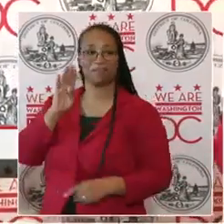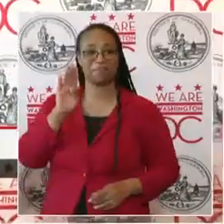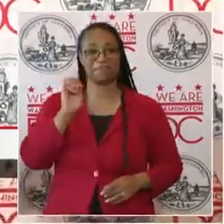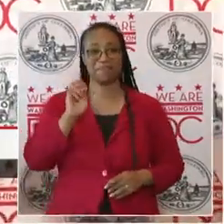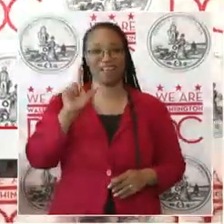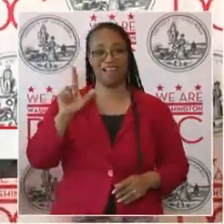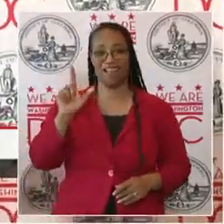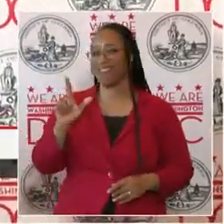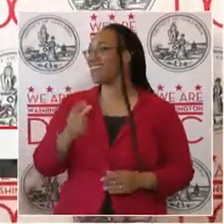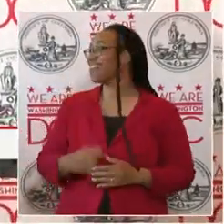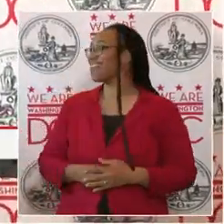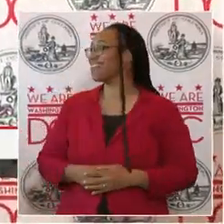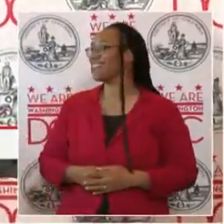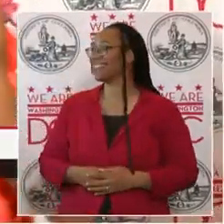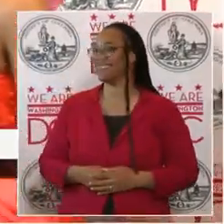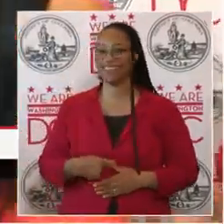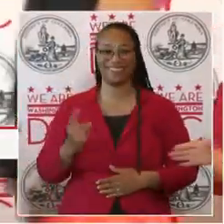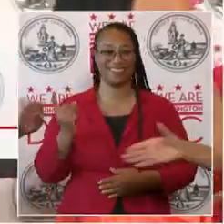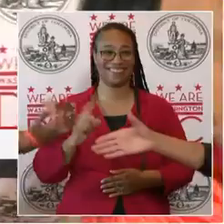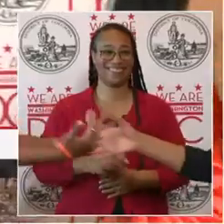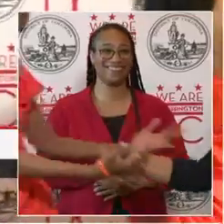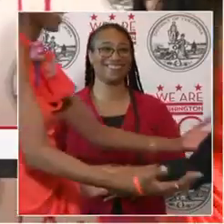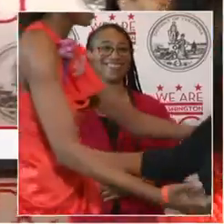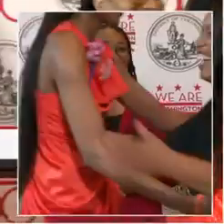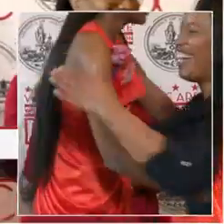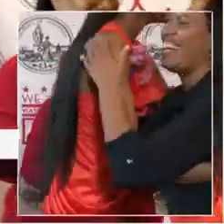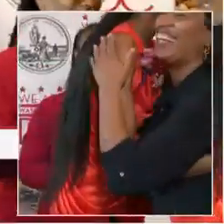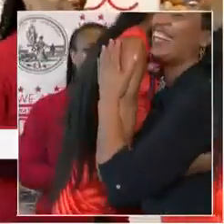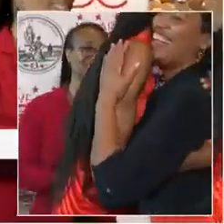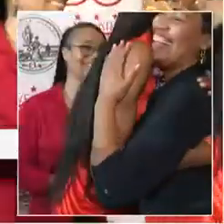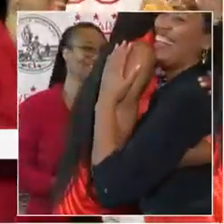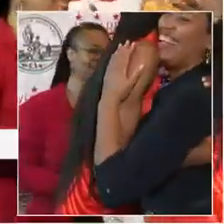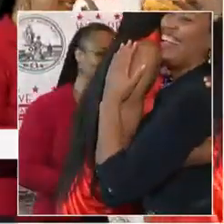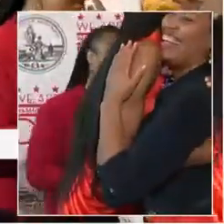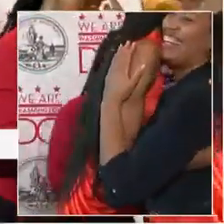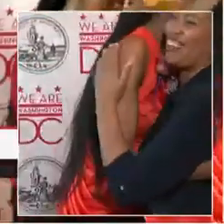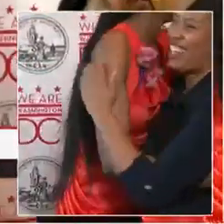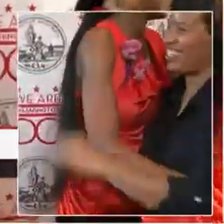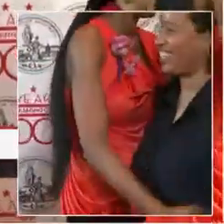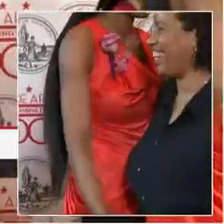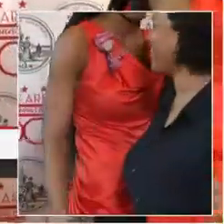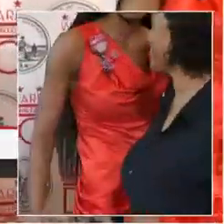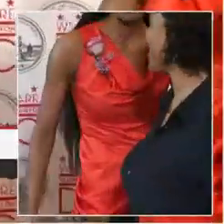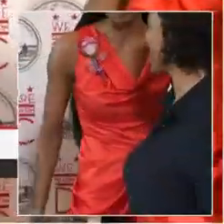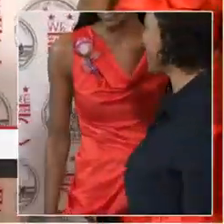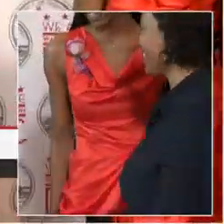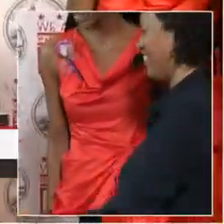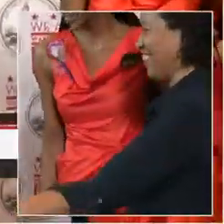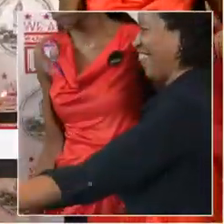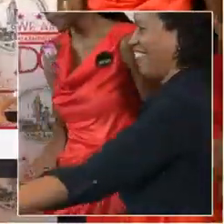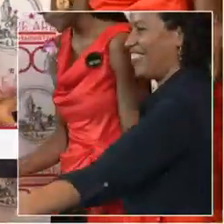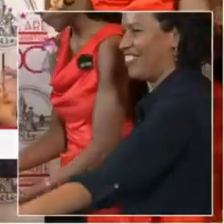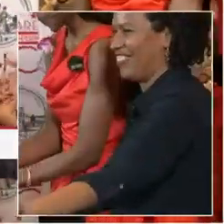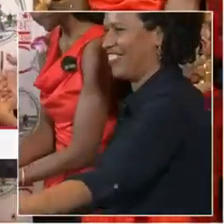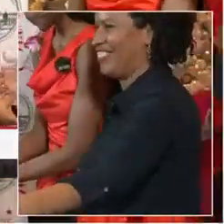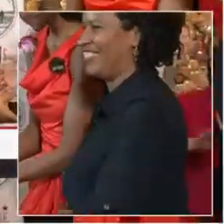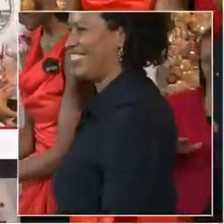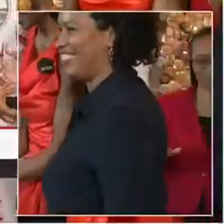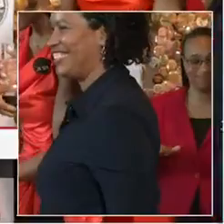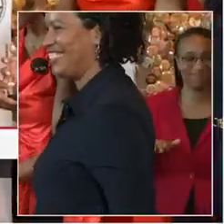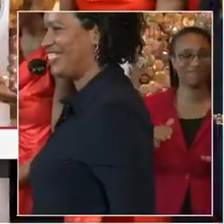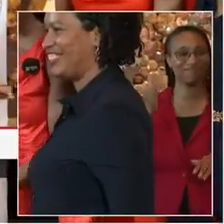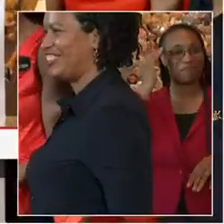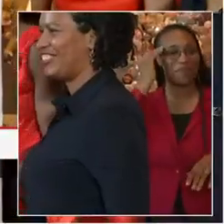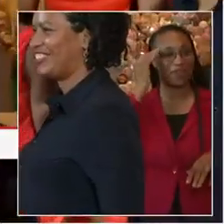Ooh, Tia Bell became familiar with the struggles of at-risk youth early in life as the oldest child of an